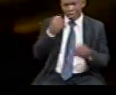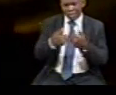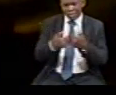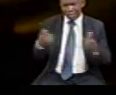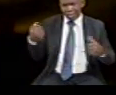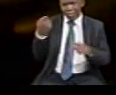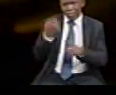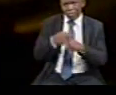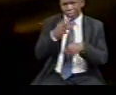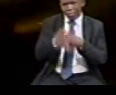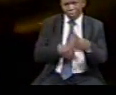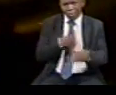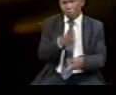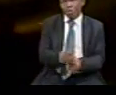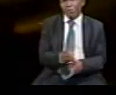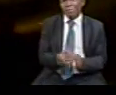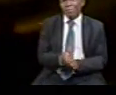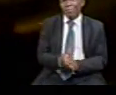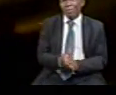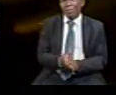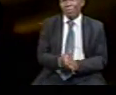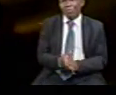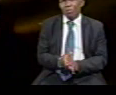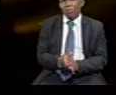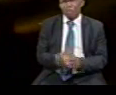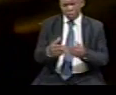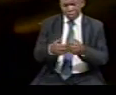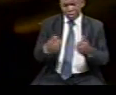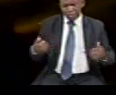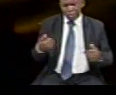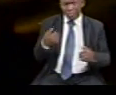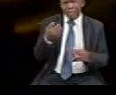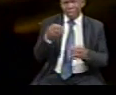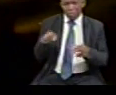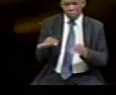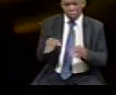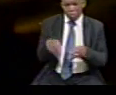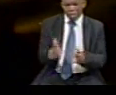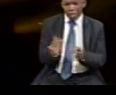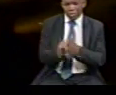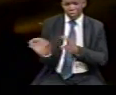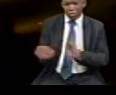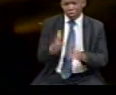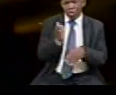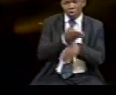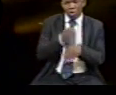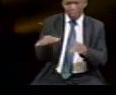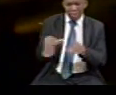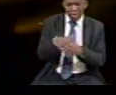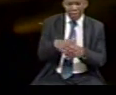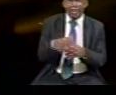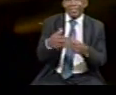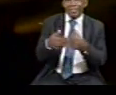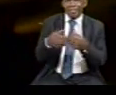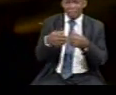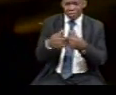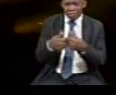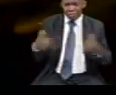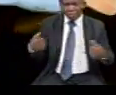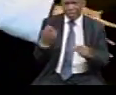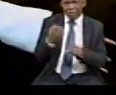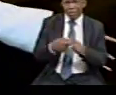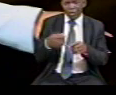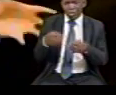We should be correct in our separation. You are separate in the way you do your marriage. You are separate in the way you do your business. You are separate in the way you go,